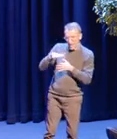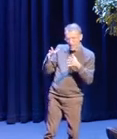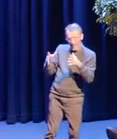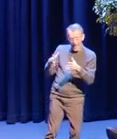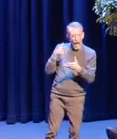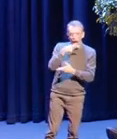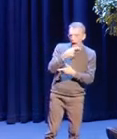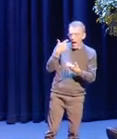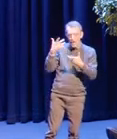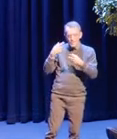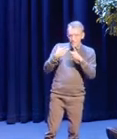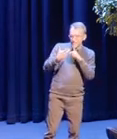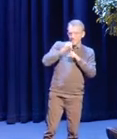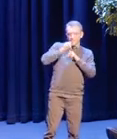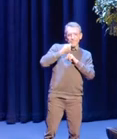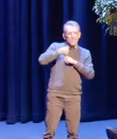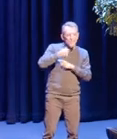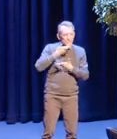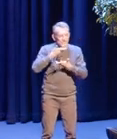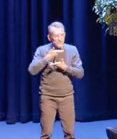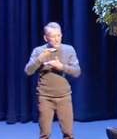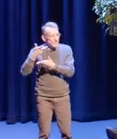me, and also the university as well.